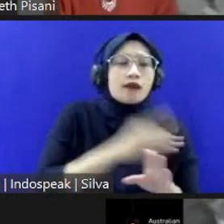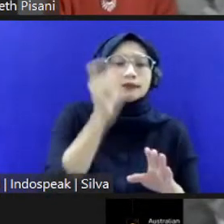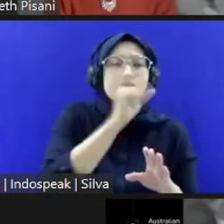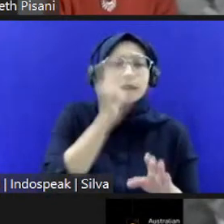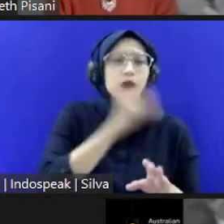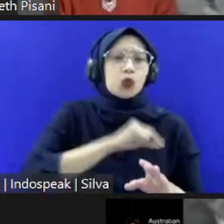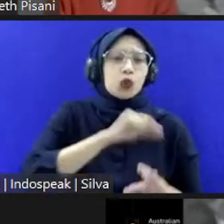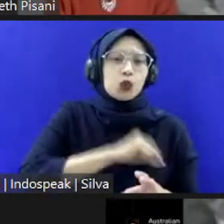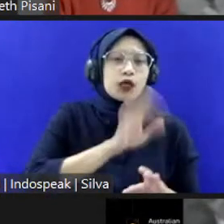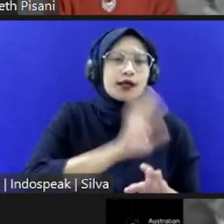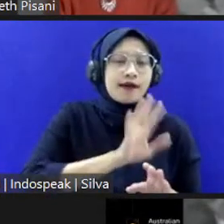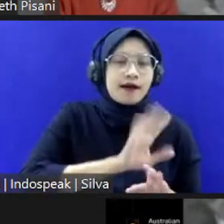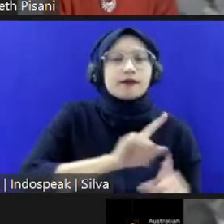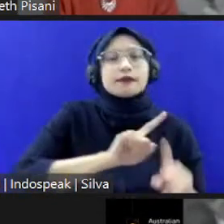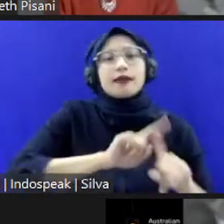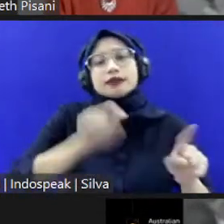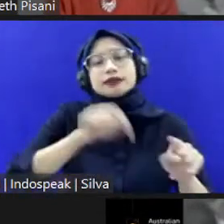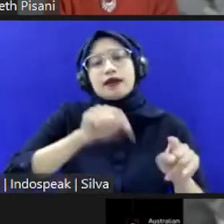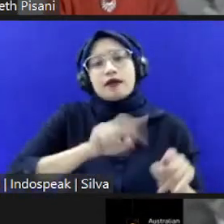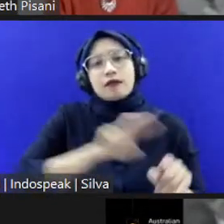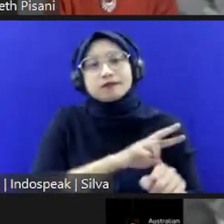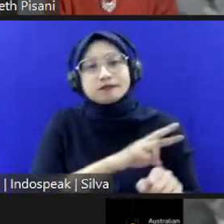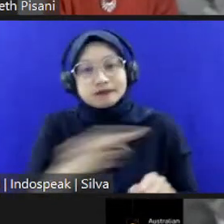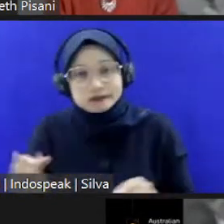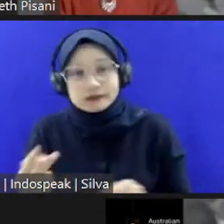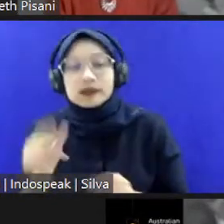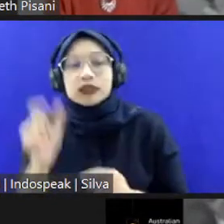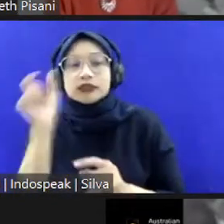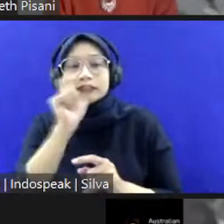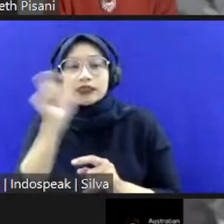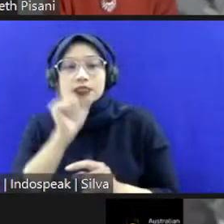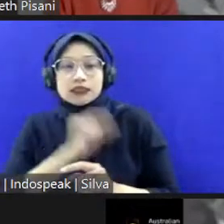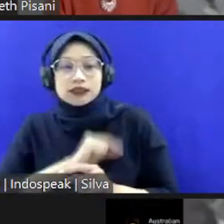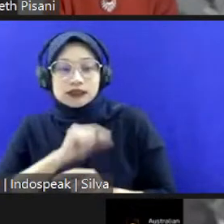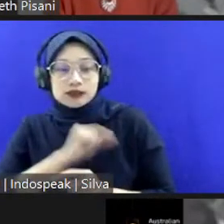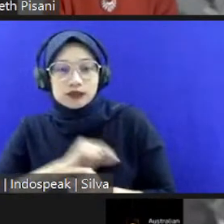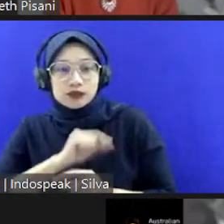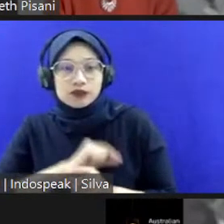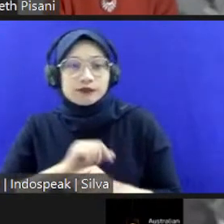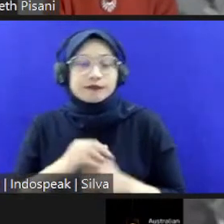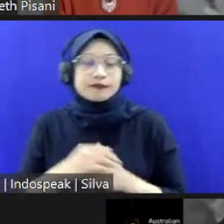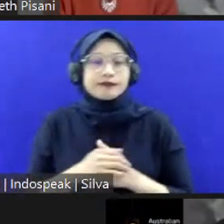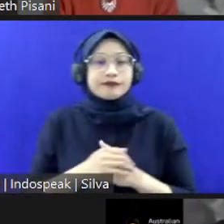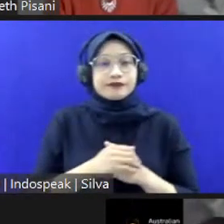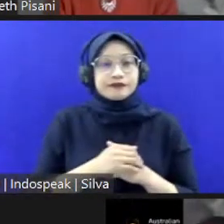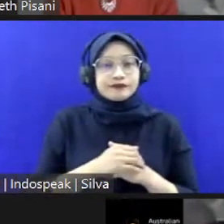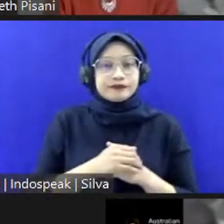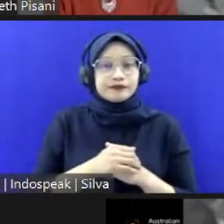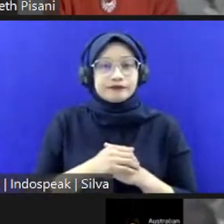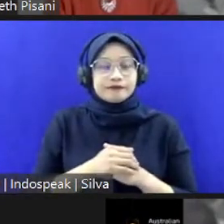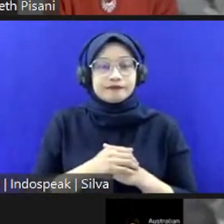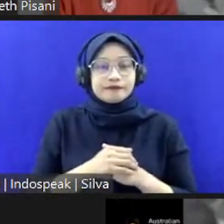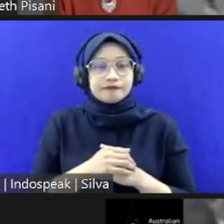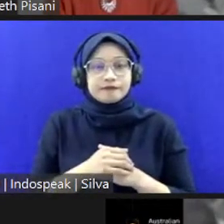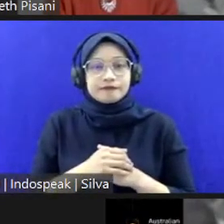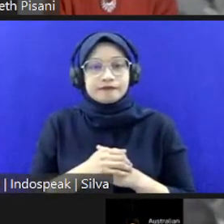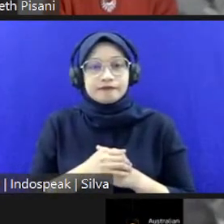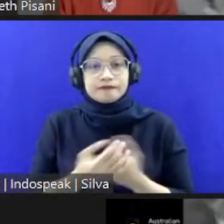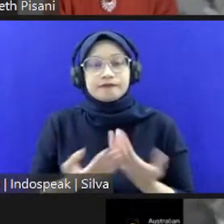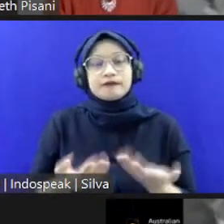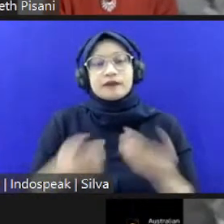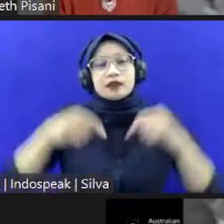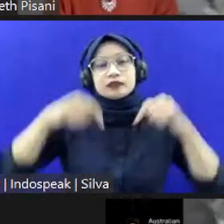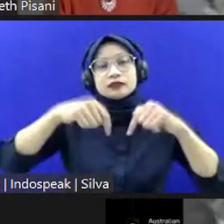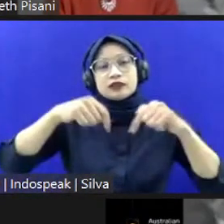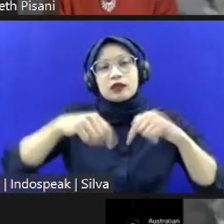health expenditures, this is the main reason where they can get those BPJS pocket and also out of